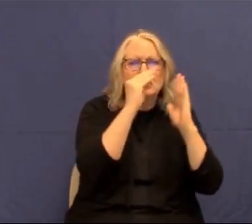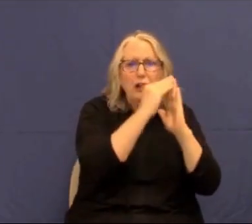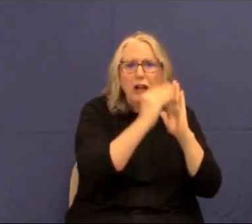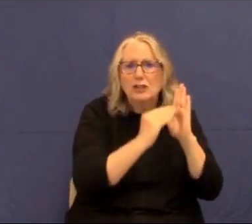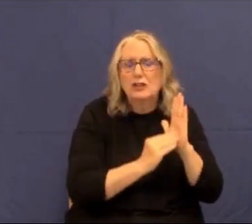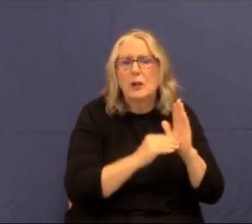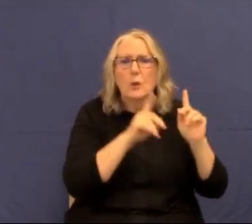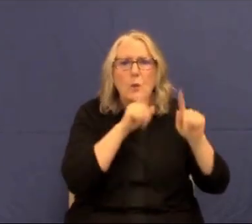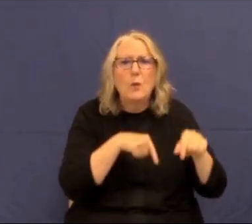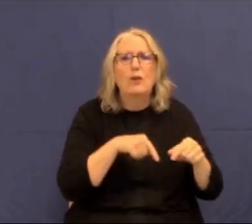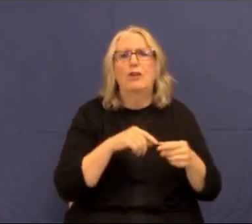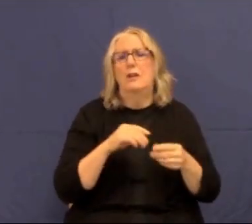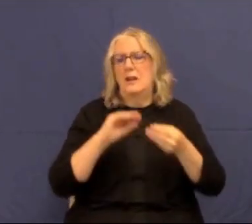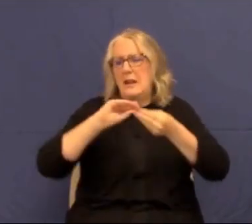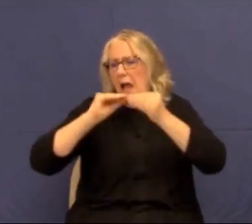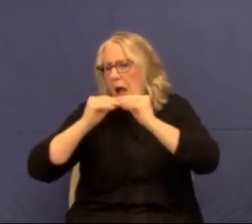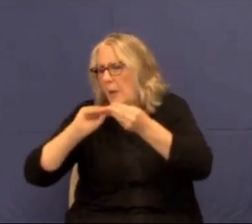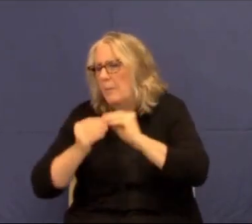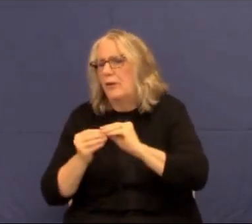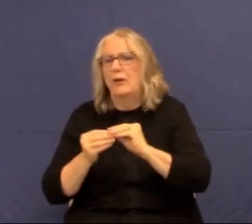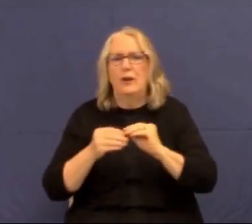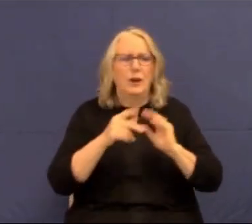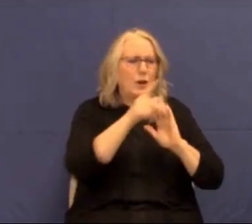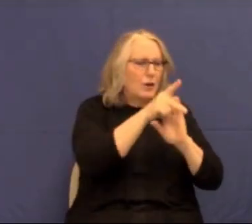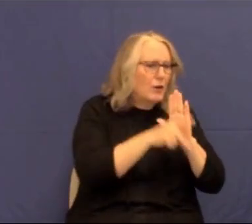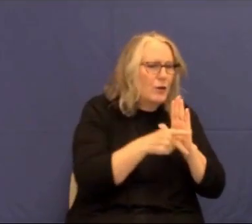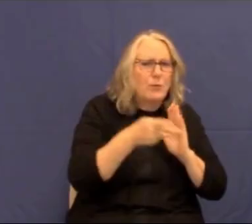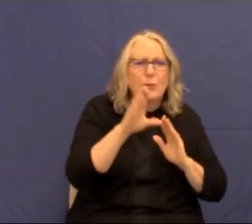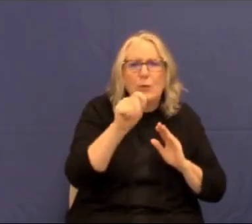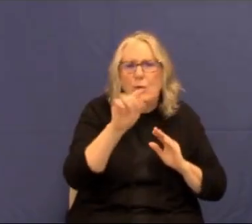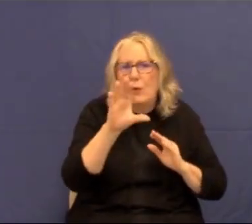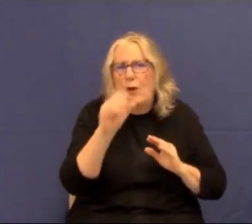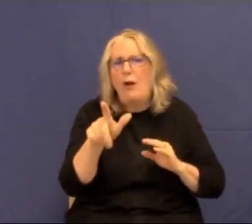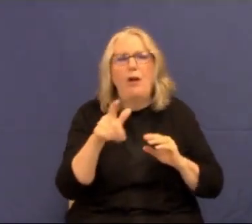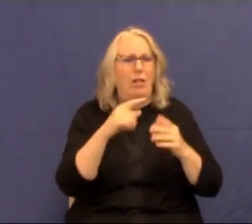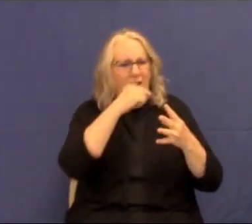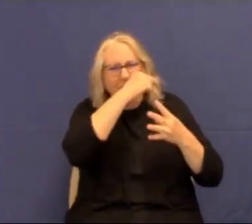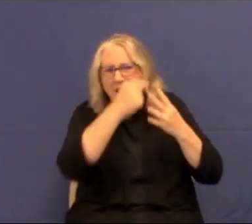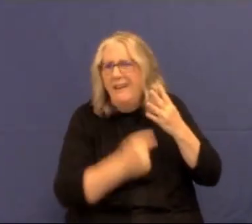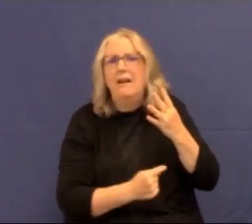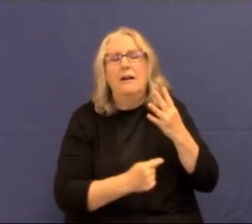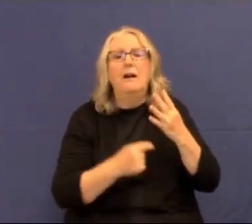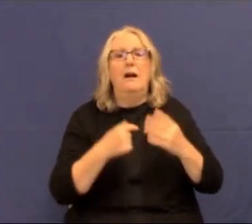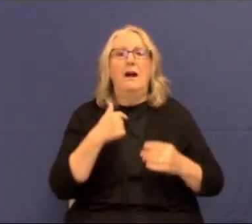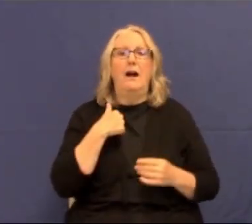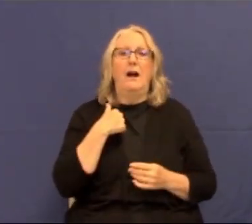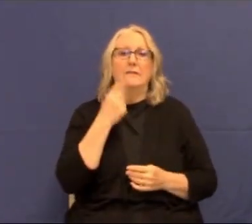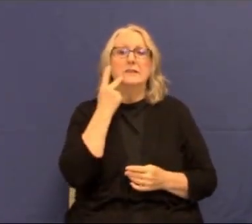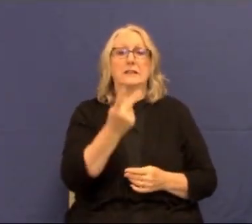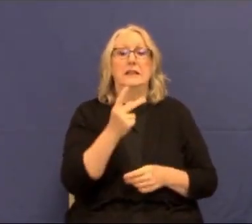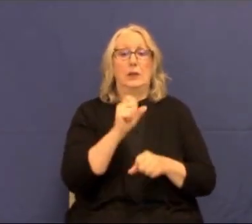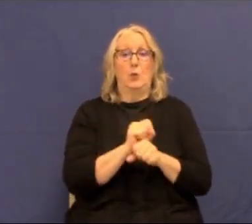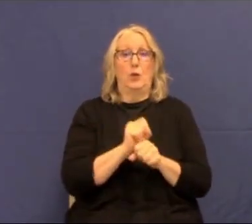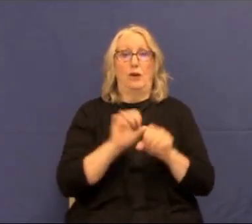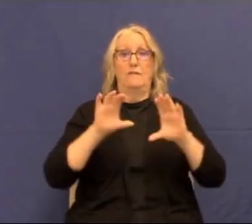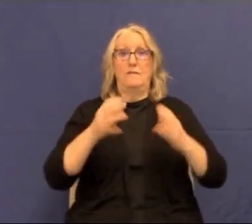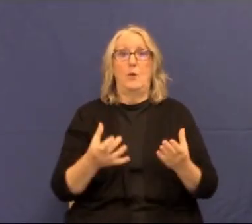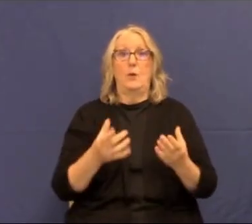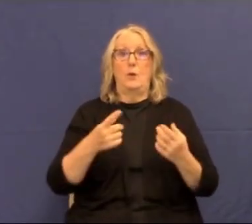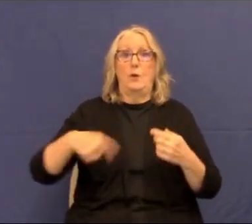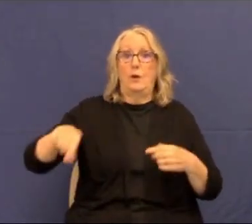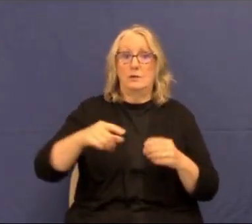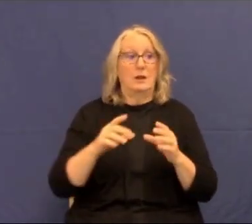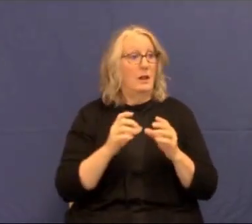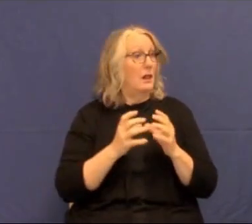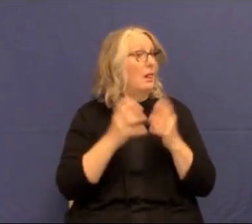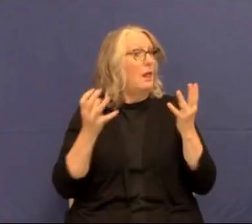med doses, which involves a lot of numbers, protocols, all that type of thing. And so I have seen in the workforce